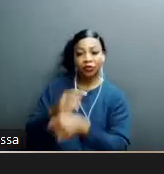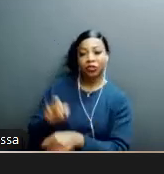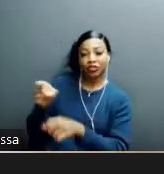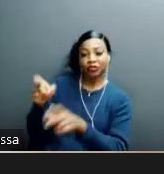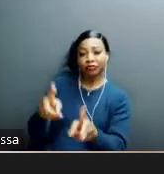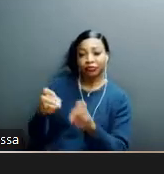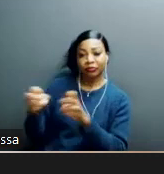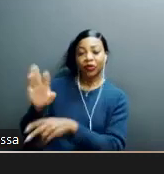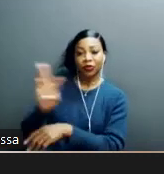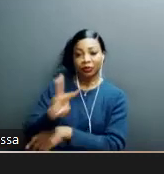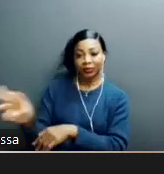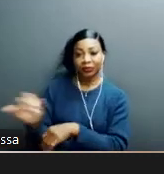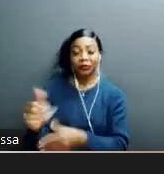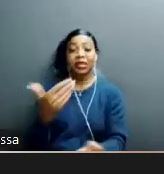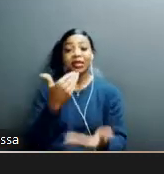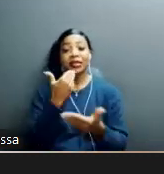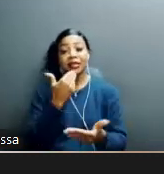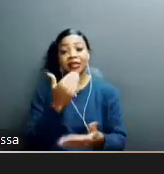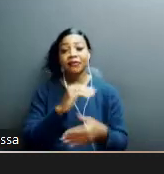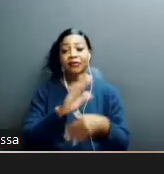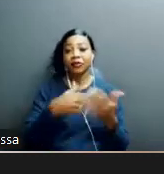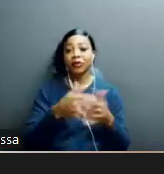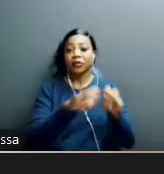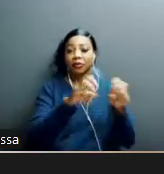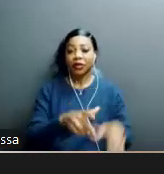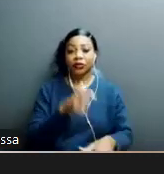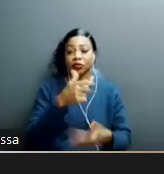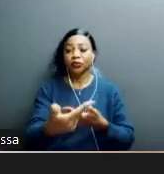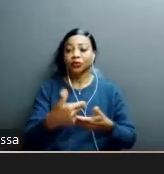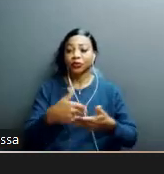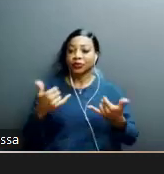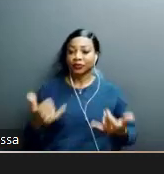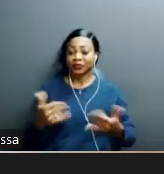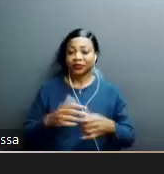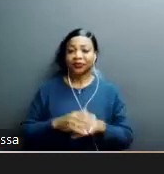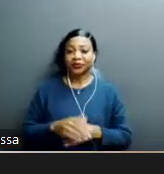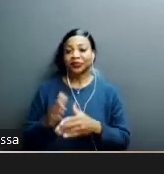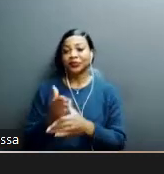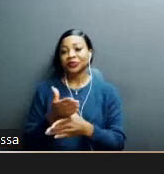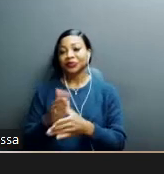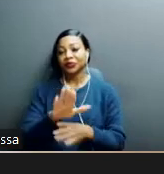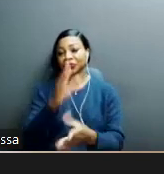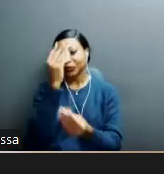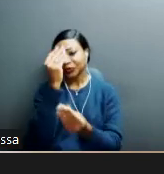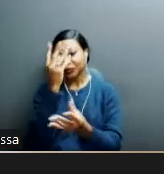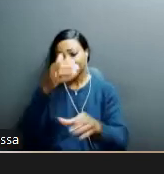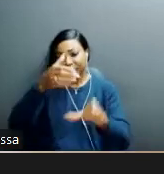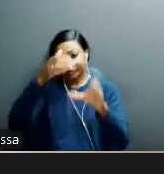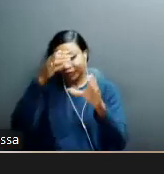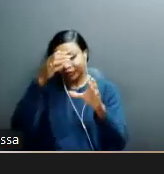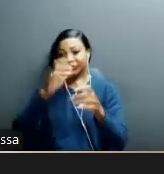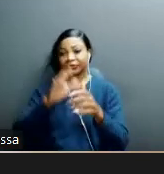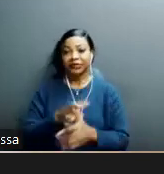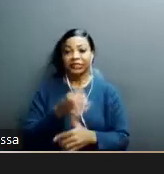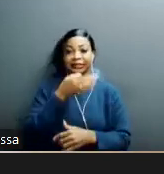thank you all again and thank you to our panelists for taking the time to uh to be with us and share your your wealth of of knowledge